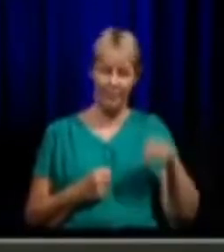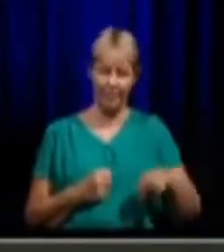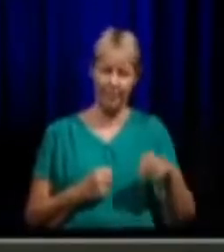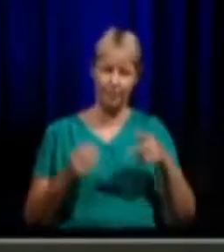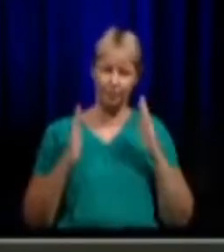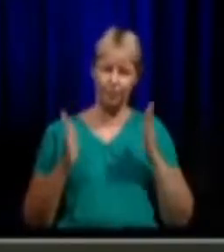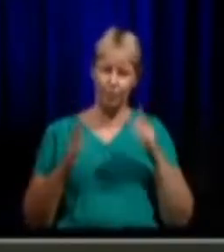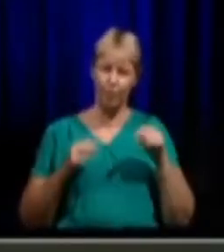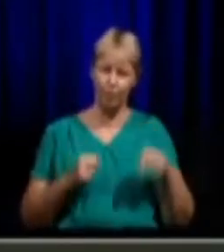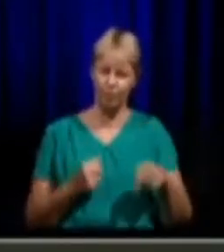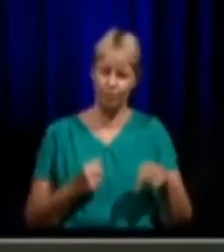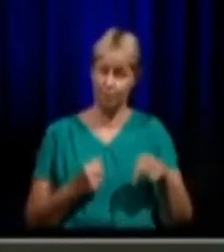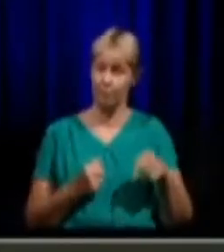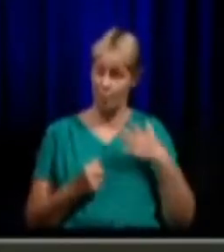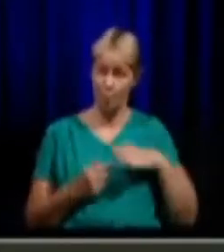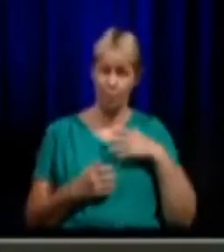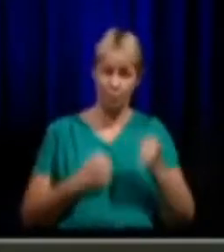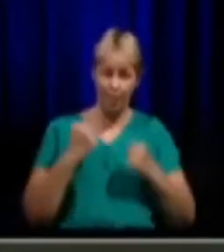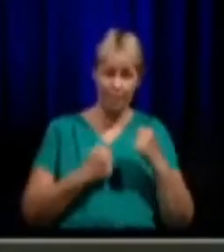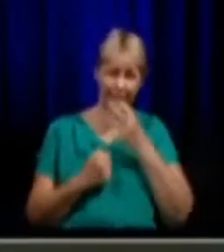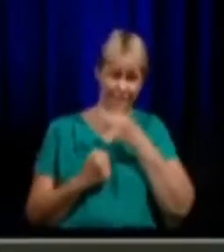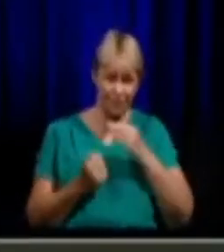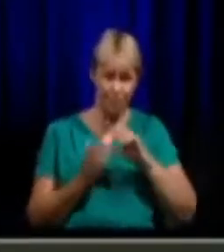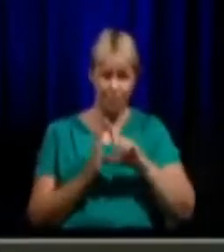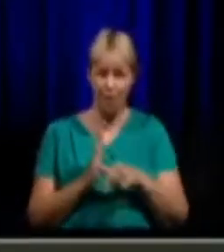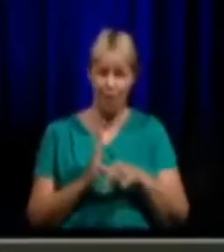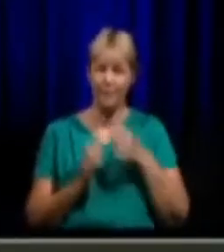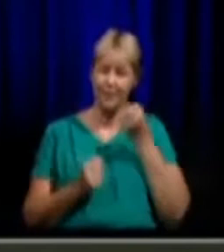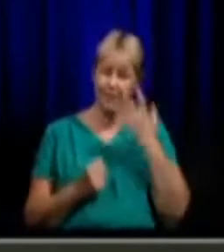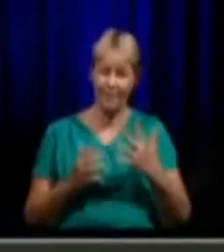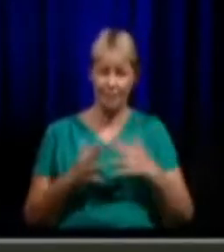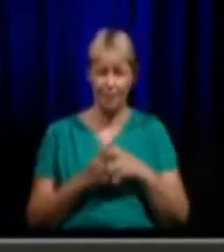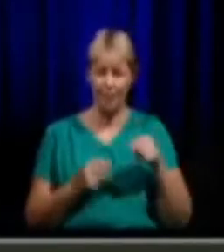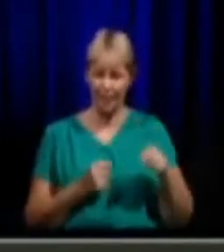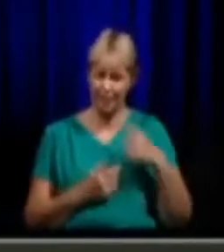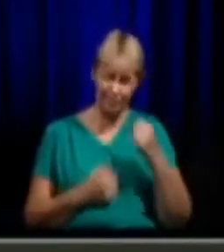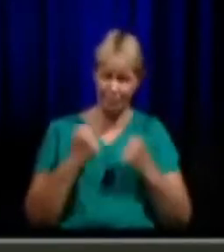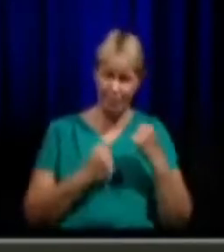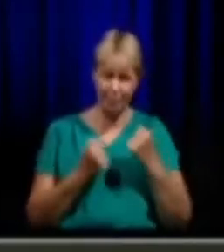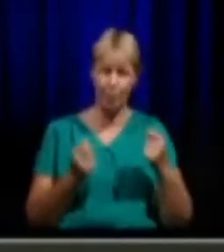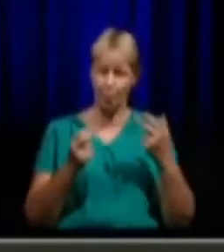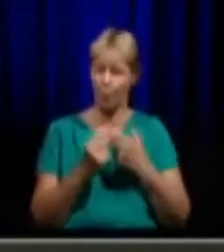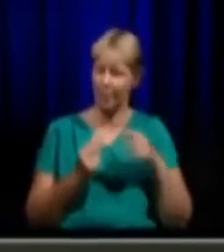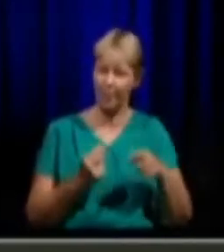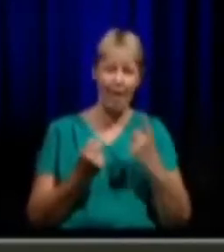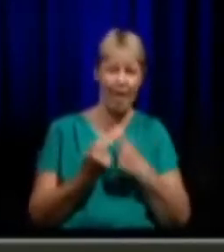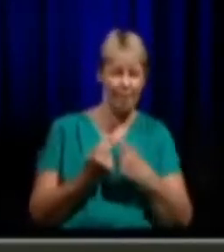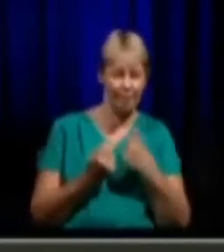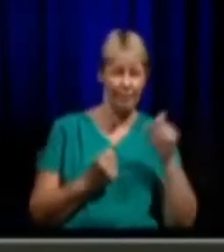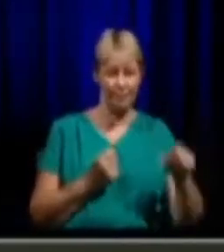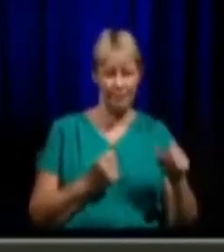run. And they run together a few times a week, and they're getting fitter, and they've got aspirations and goals, but it's because they're doing it